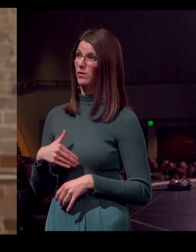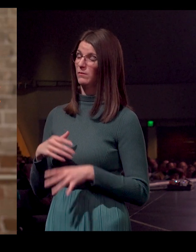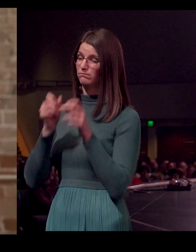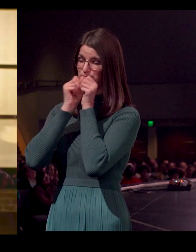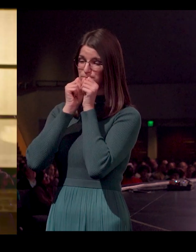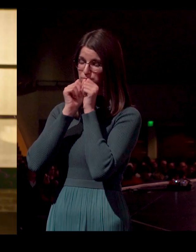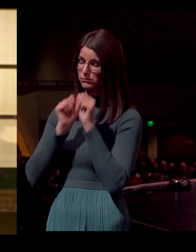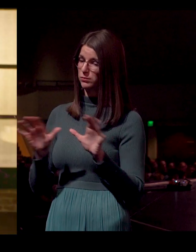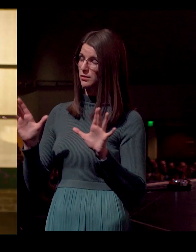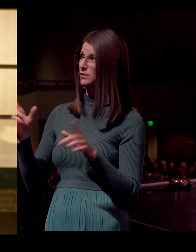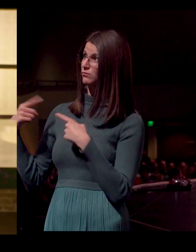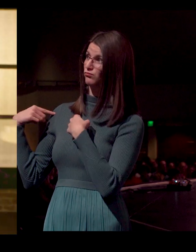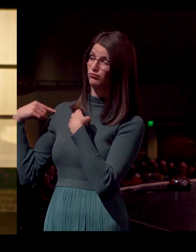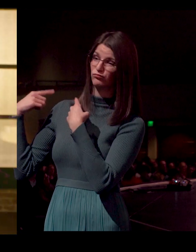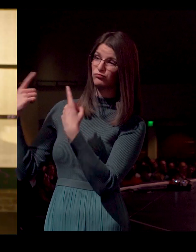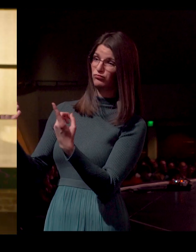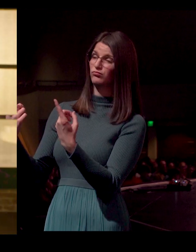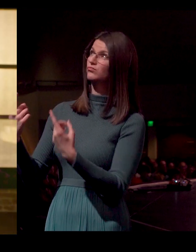along.